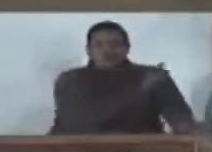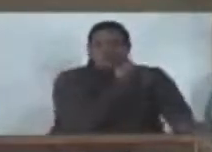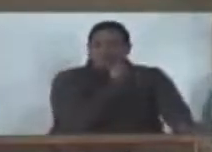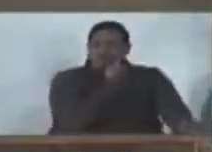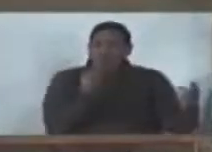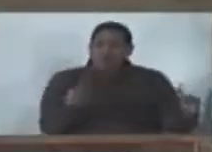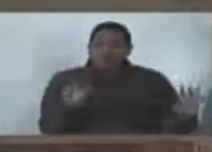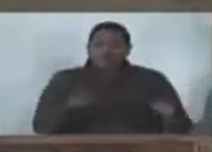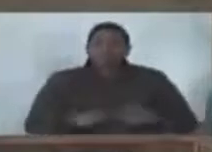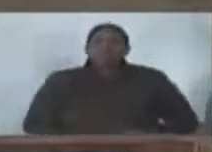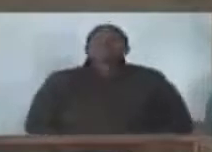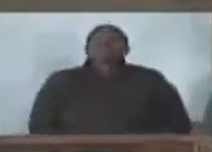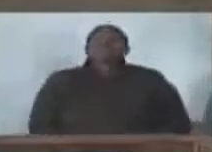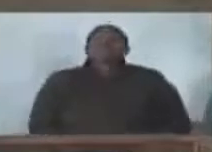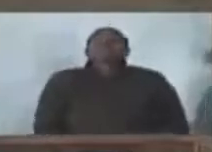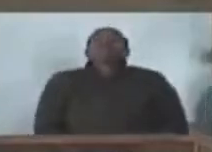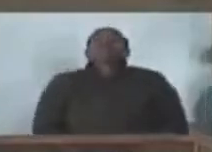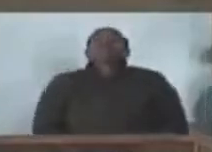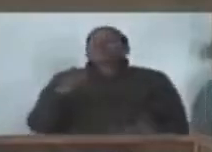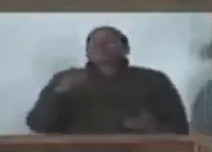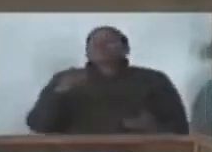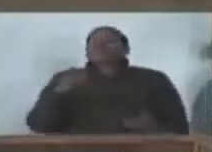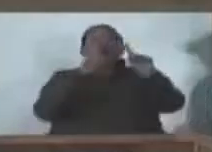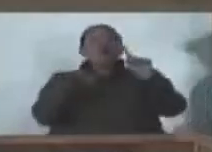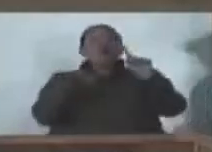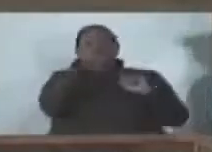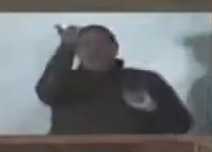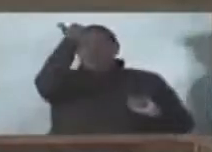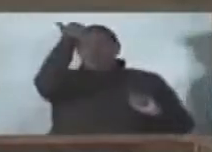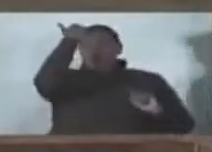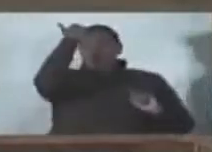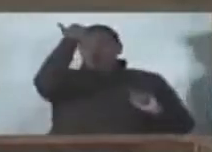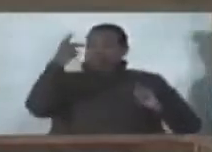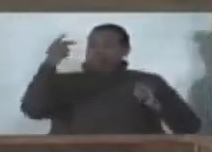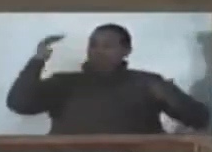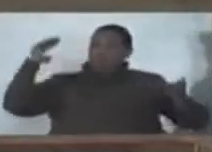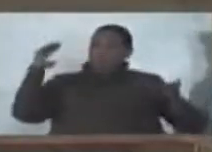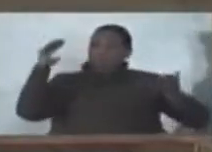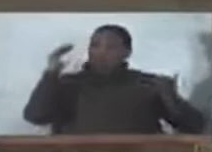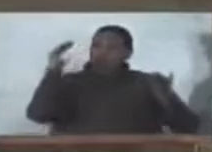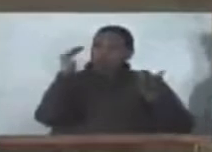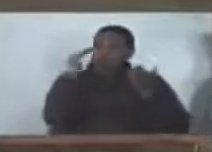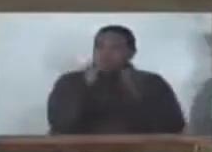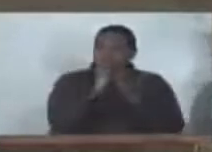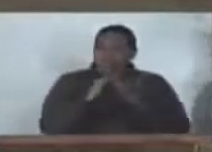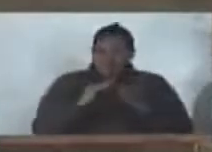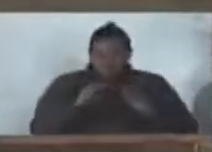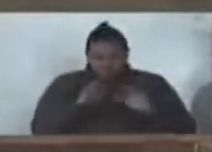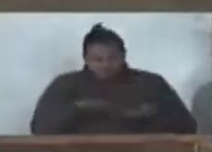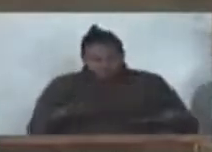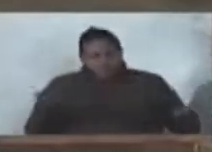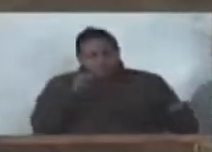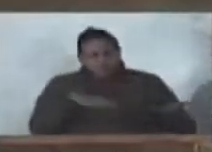Mr. Speaker, while we acknowledge the decline in the number of children and women killed